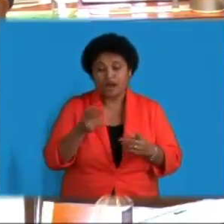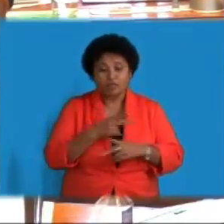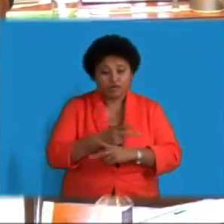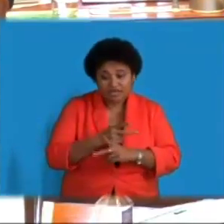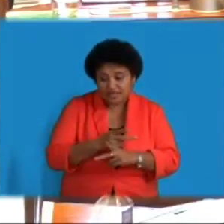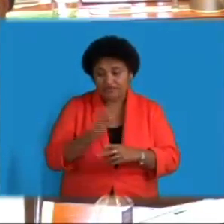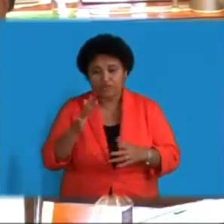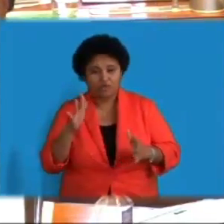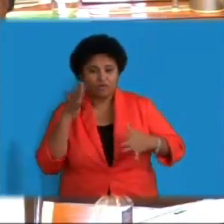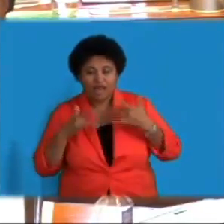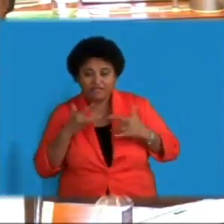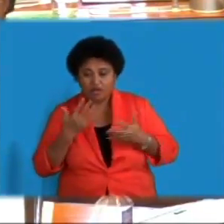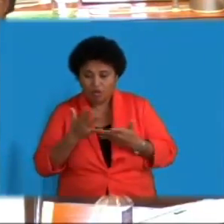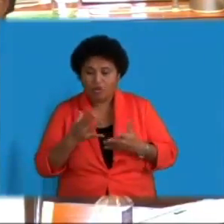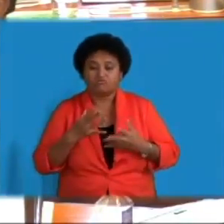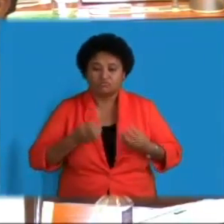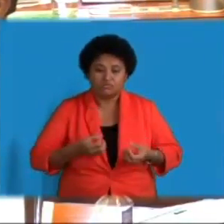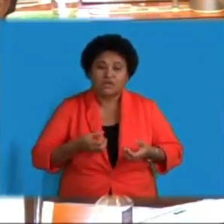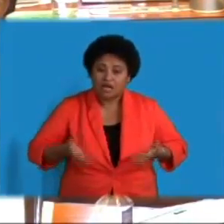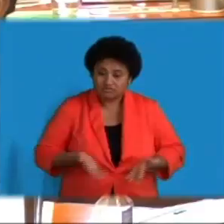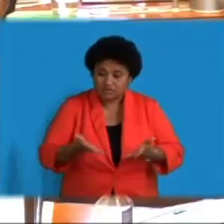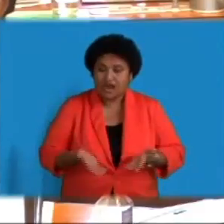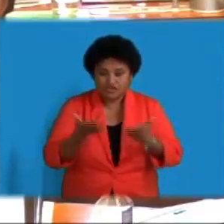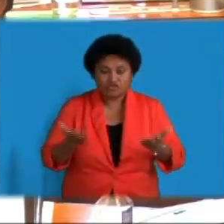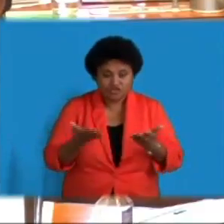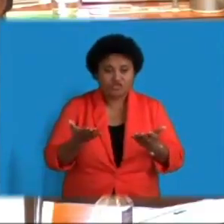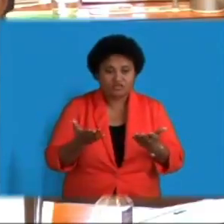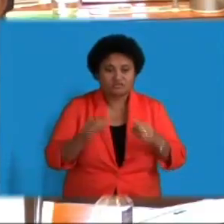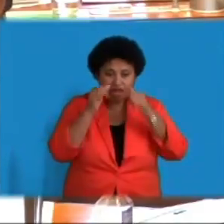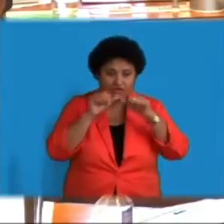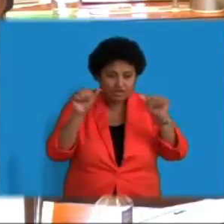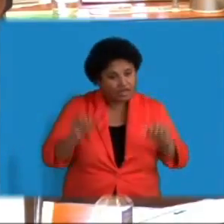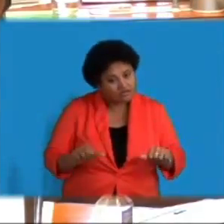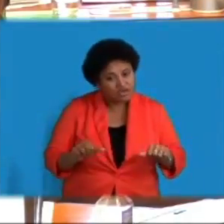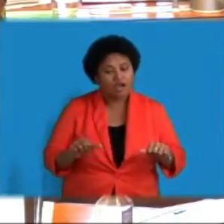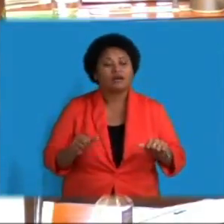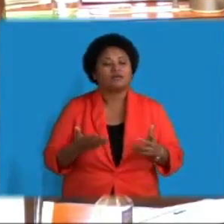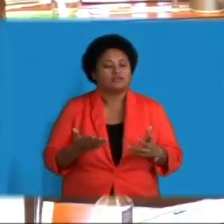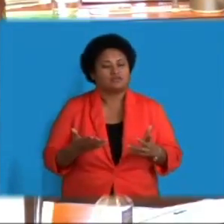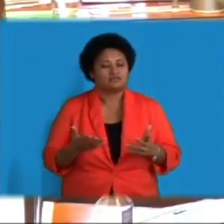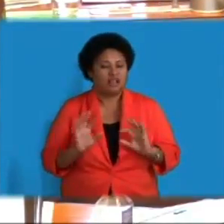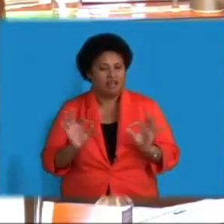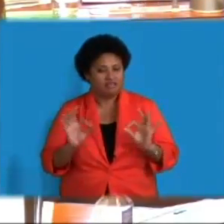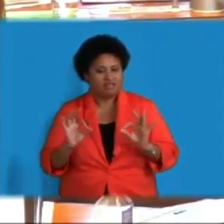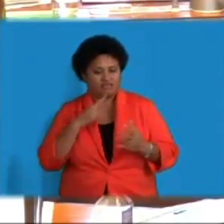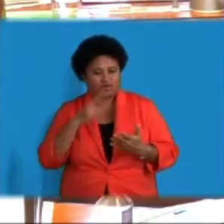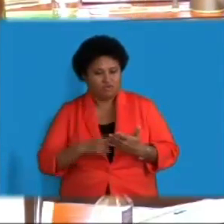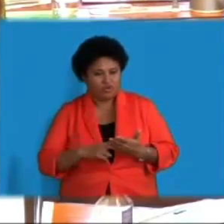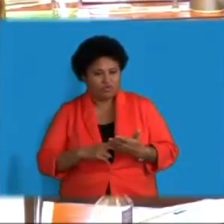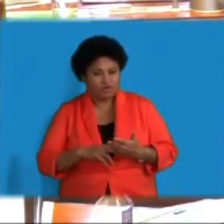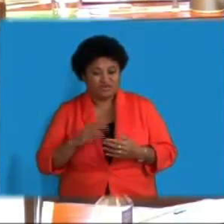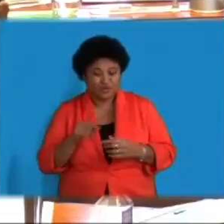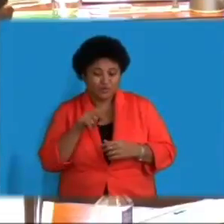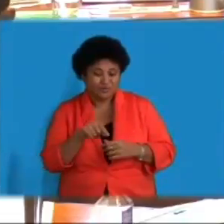improving and boosting agriculture where agriculture leases on state land are concerned. Unfortunately, this